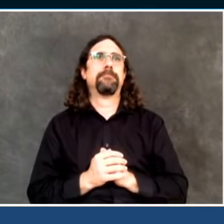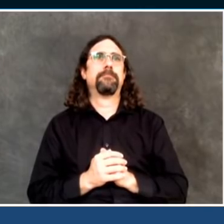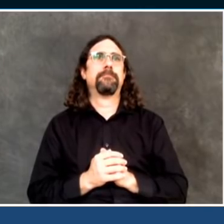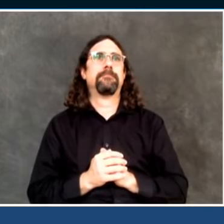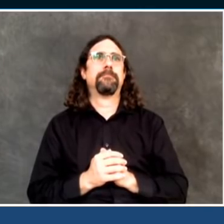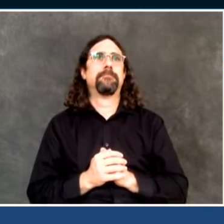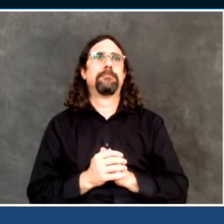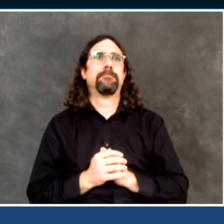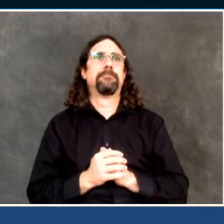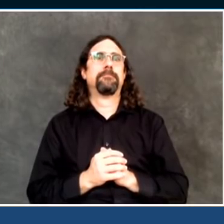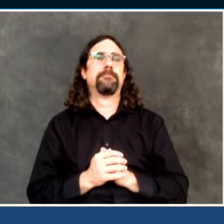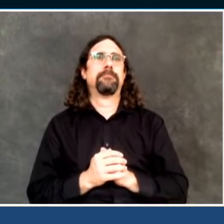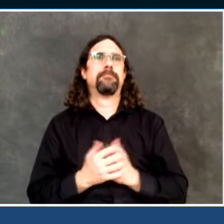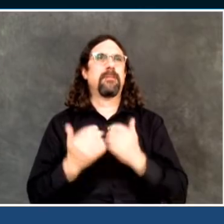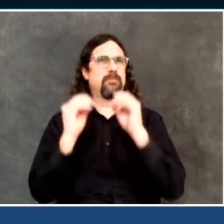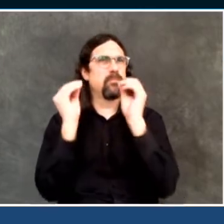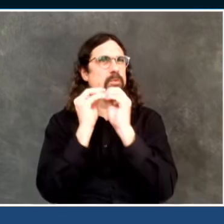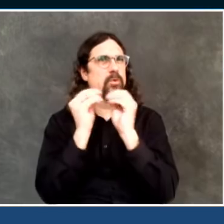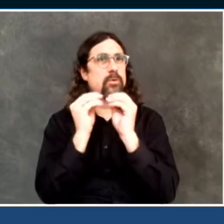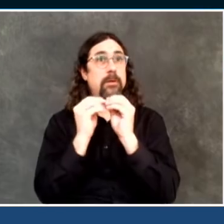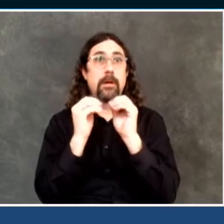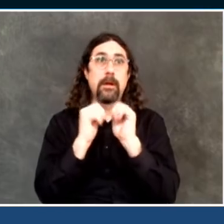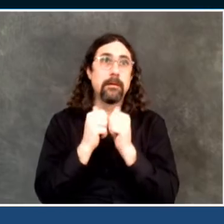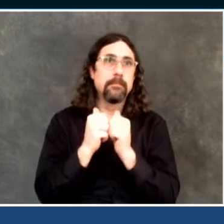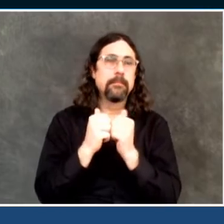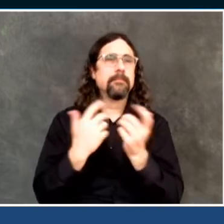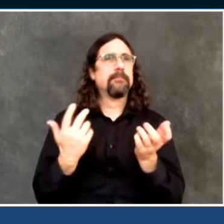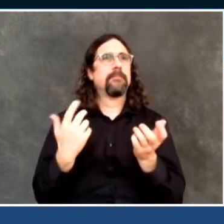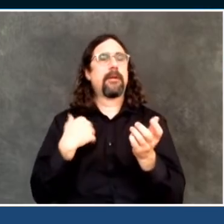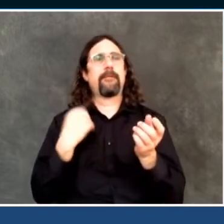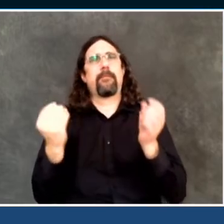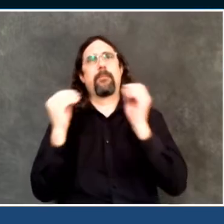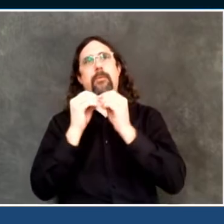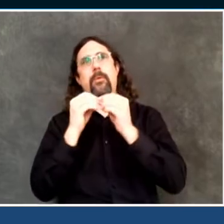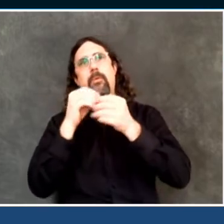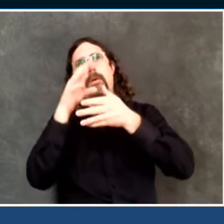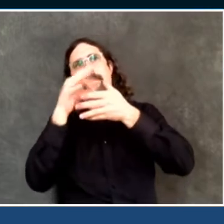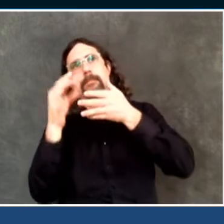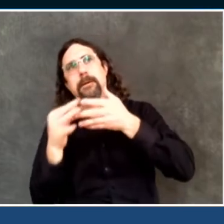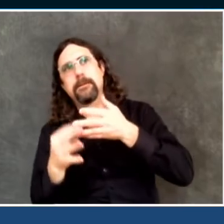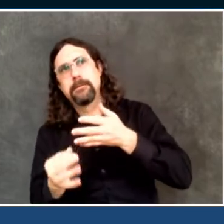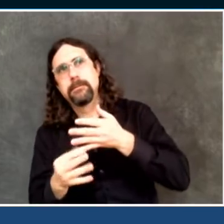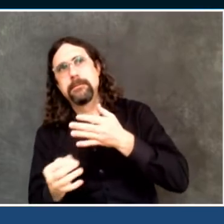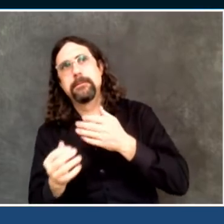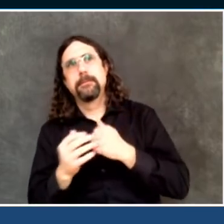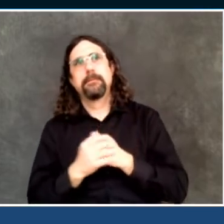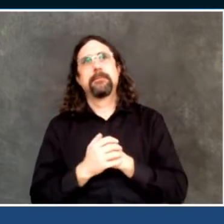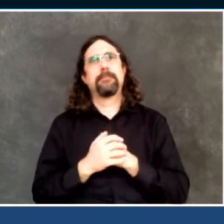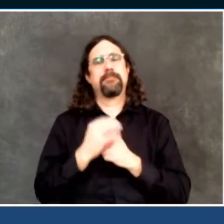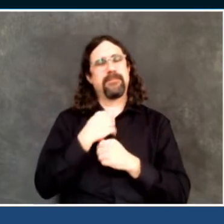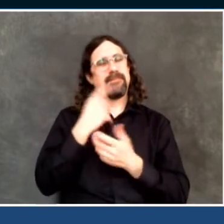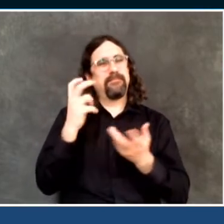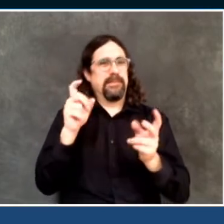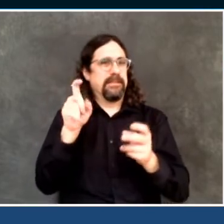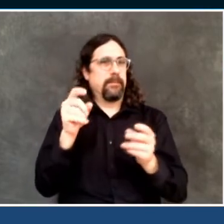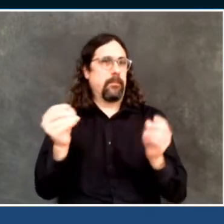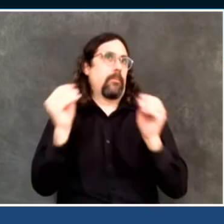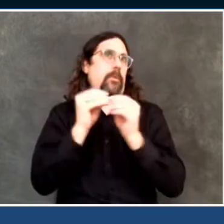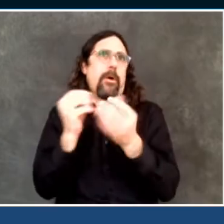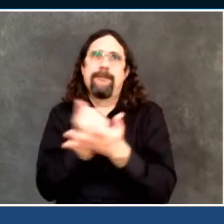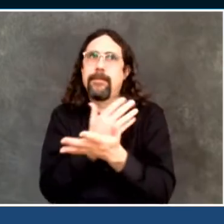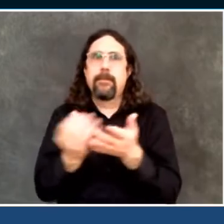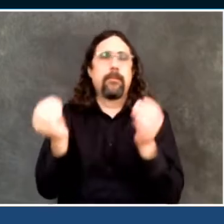And this is another area where there's some real progress, and we got to make sure we keep building. We're still working